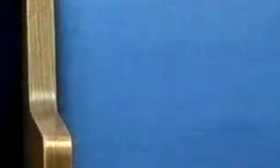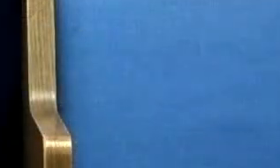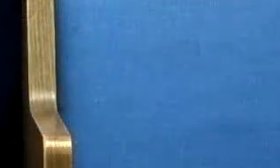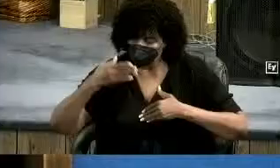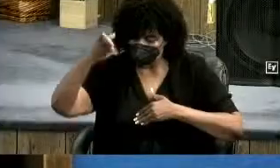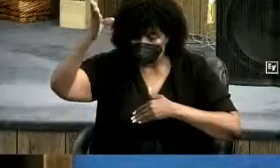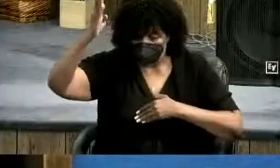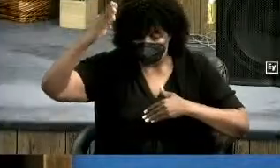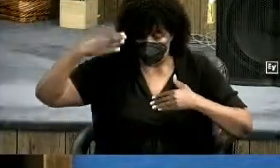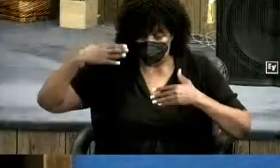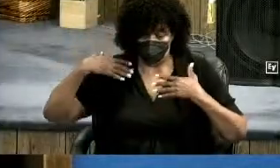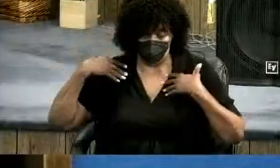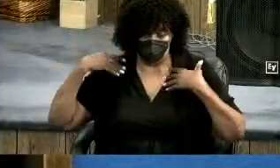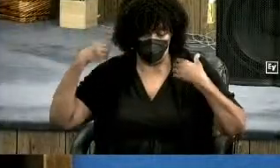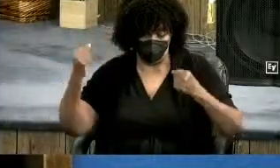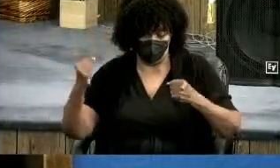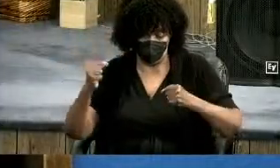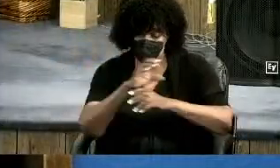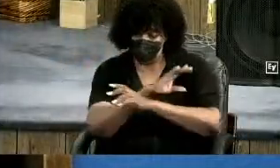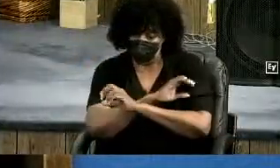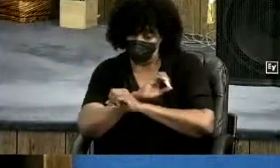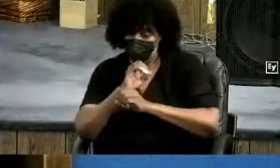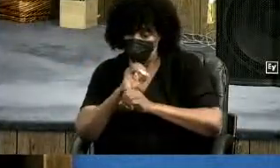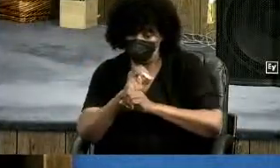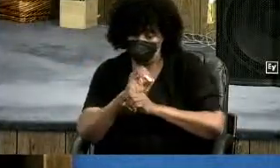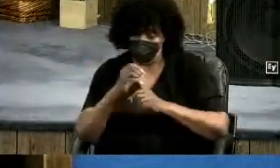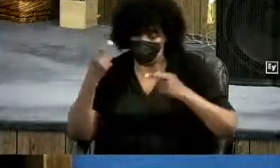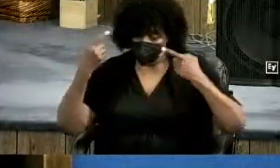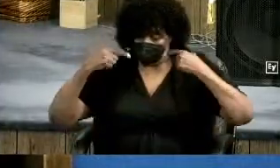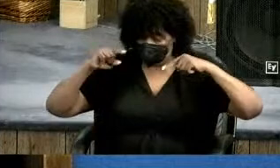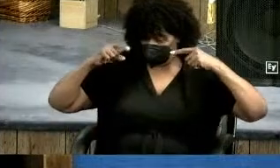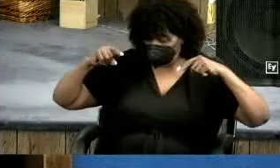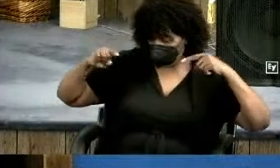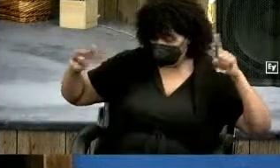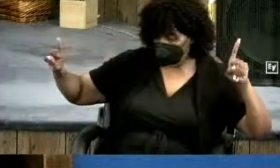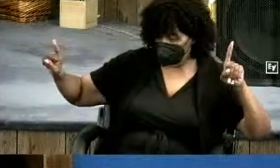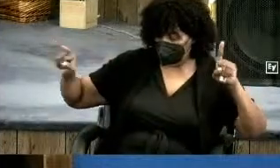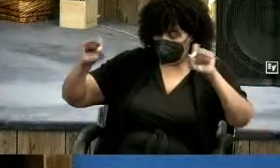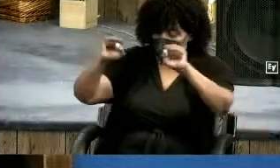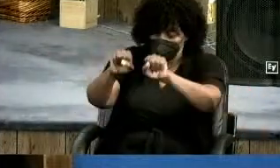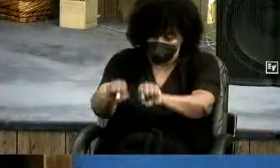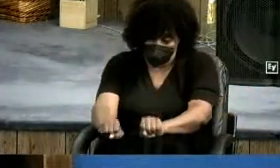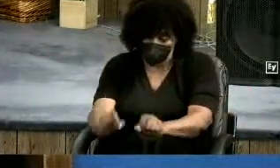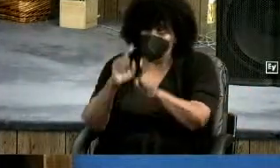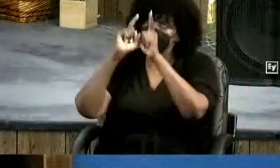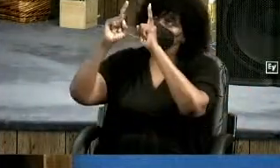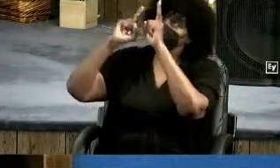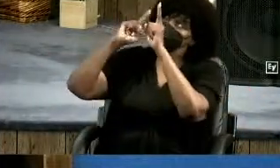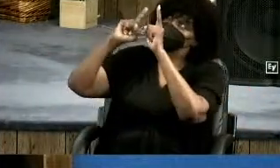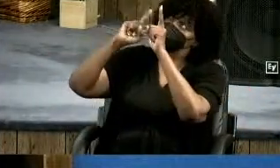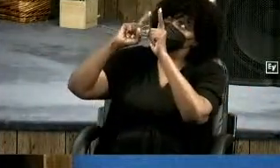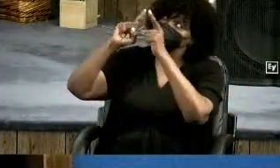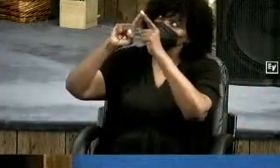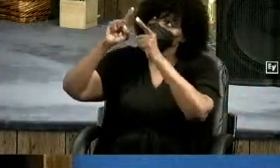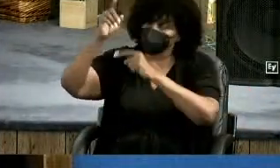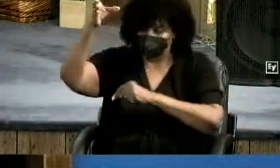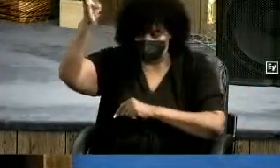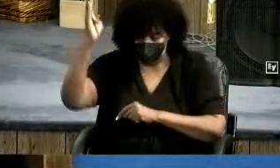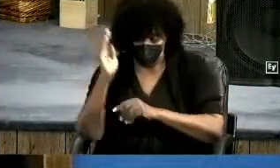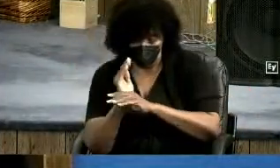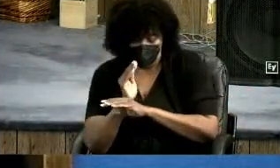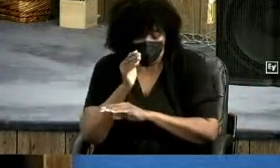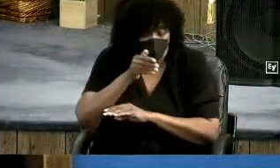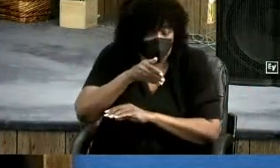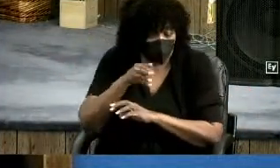power. They don't have any fame or fortune, but they know how to talk to the Lord on the other side of the